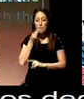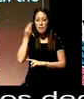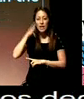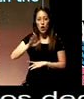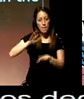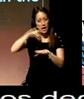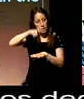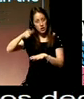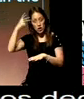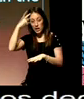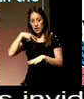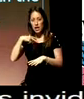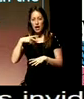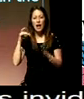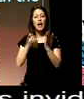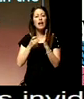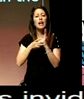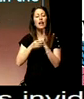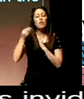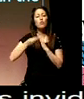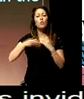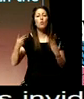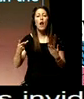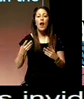rays, ultrasounds, and computer vision.